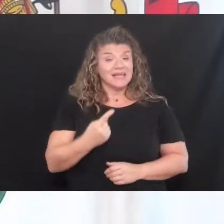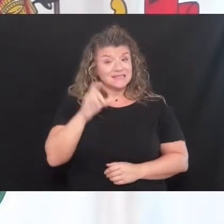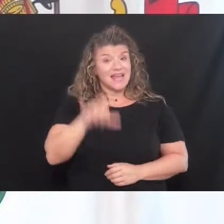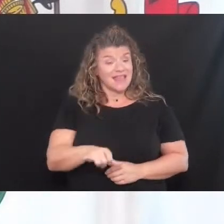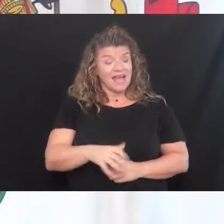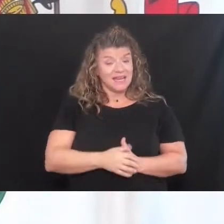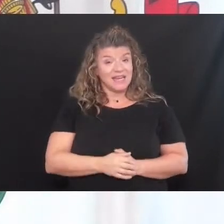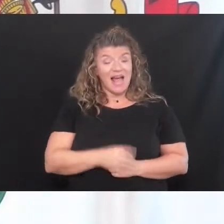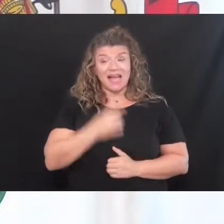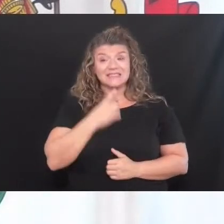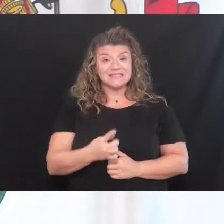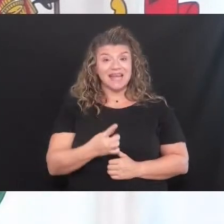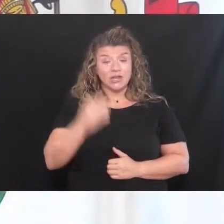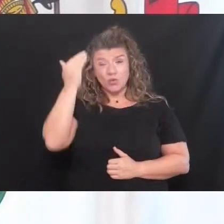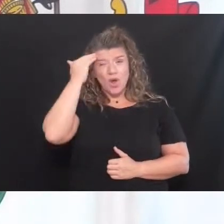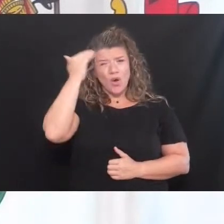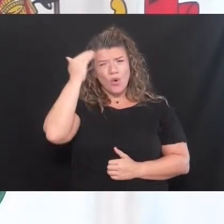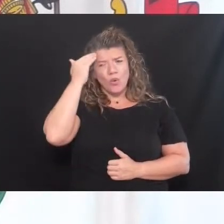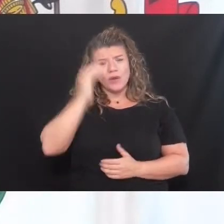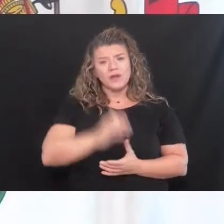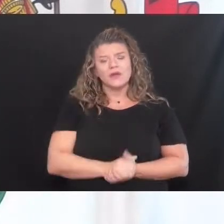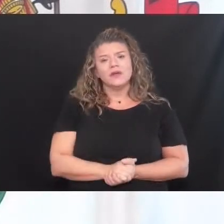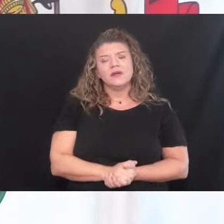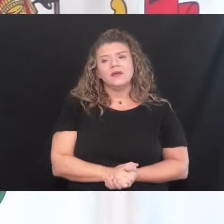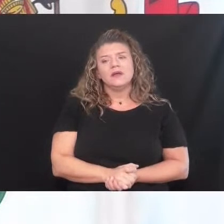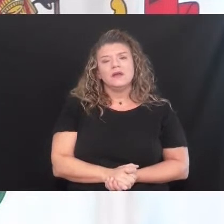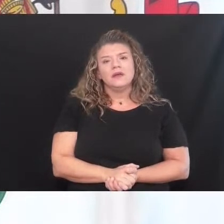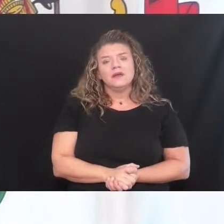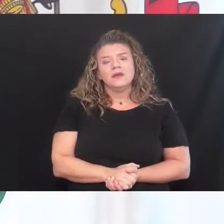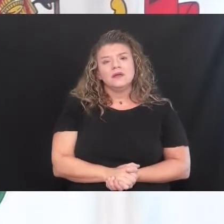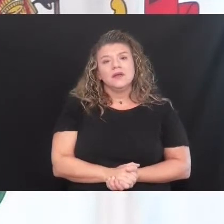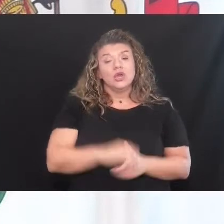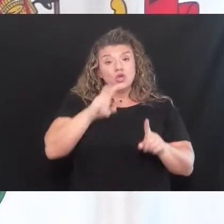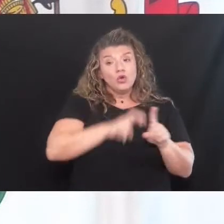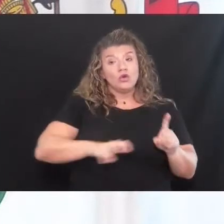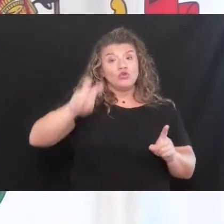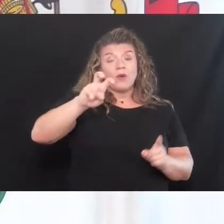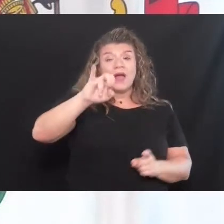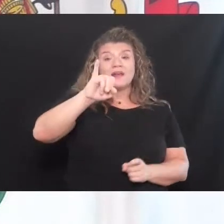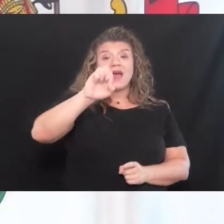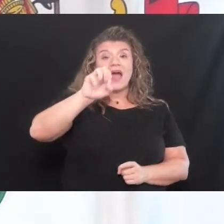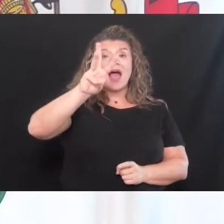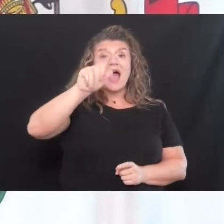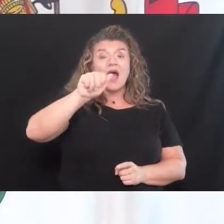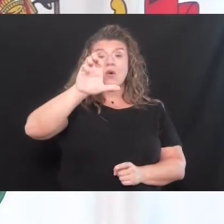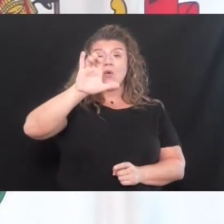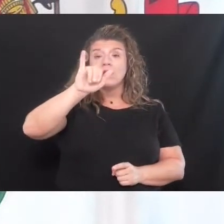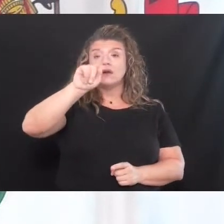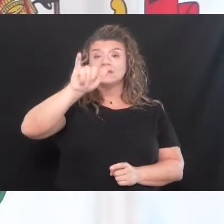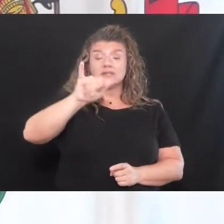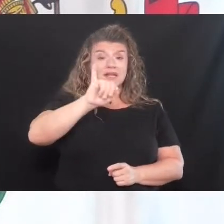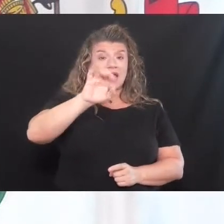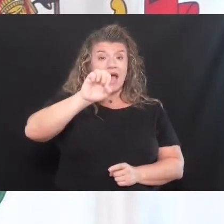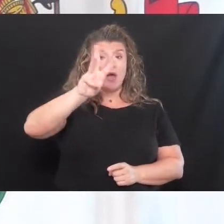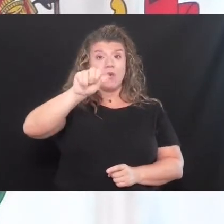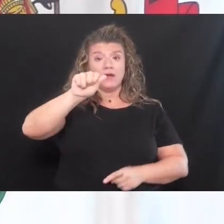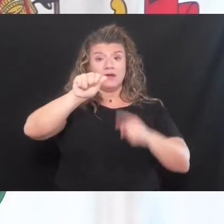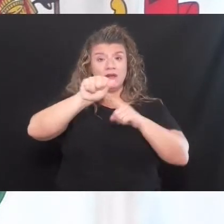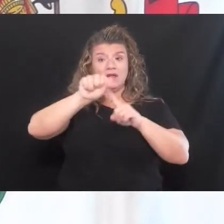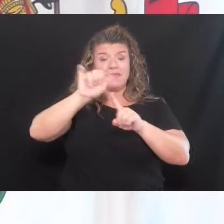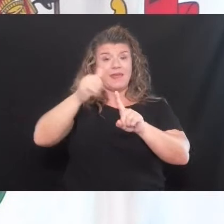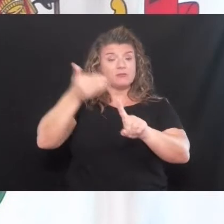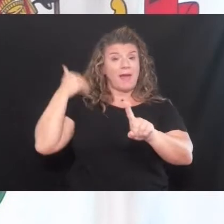I said, you know, you could travel to Iowa City, Iowa, you know, and this was back in the